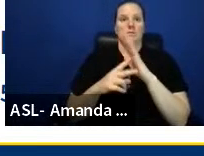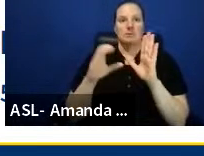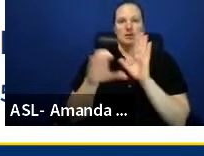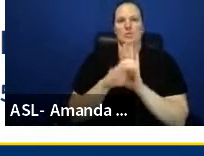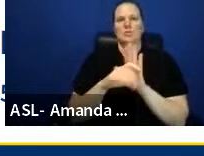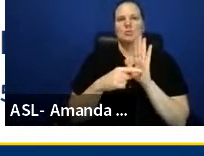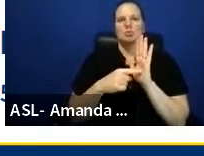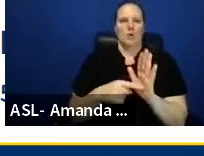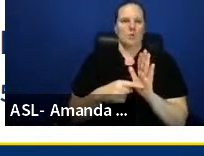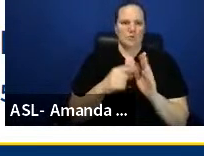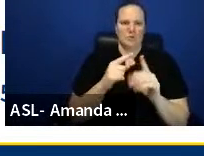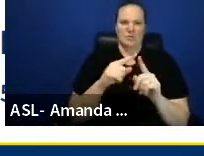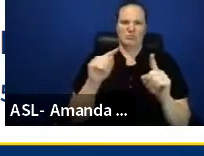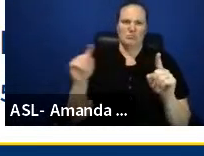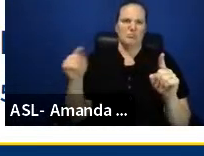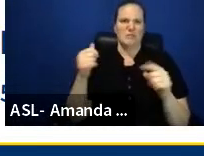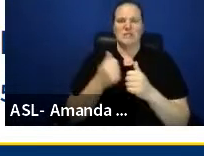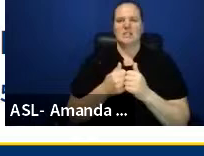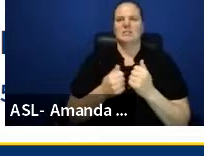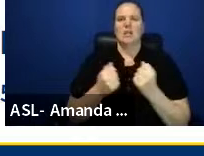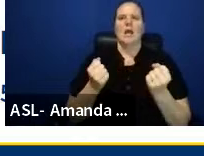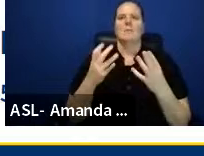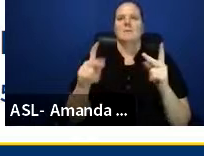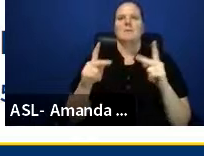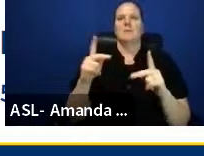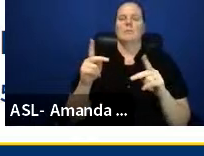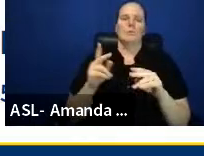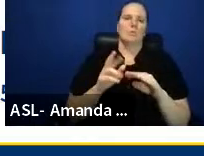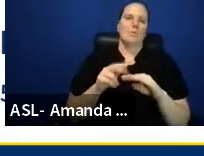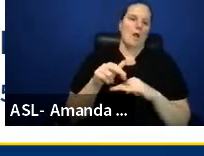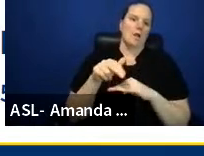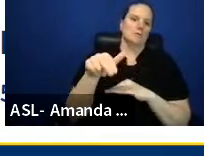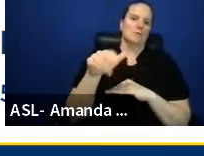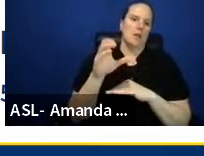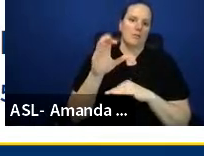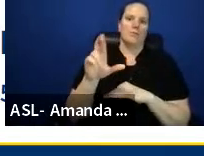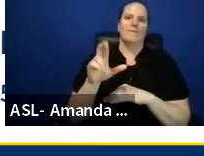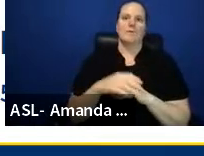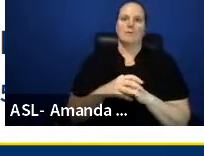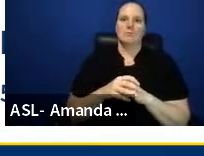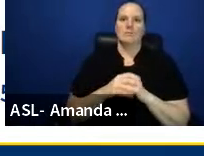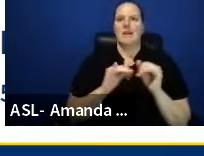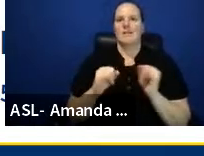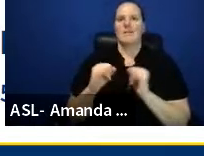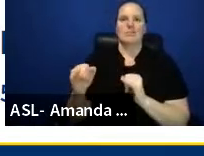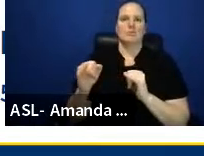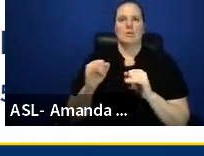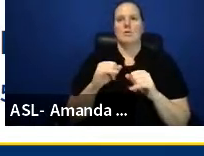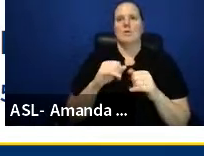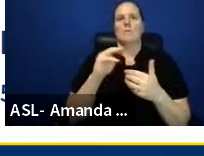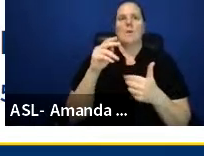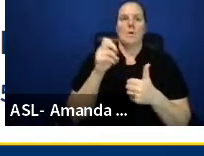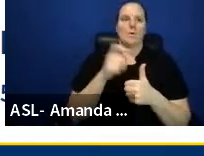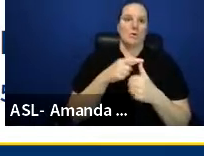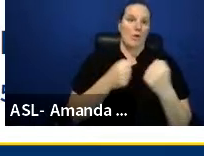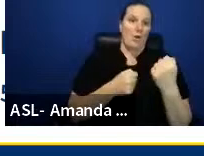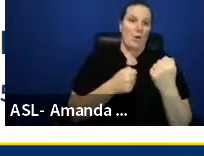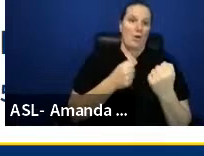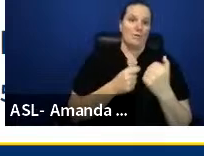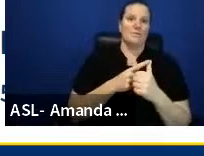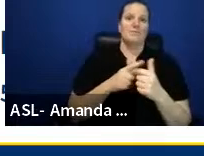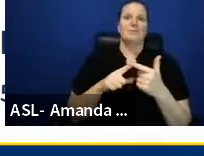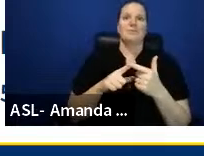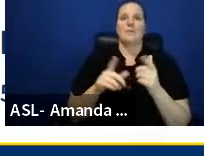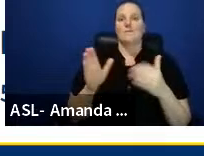of those, how many people are crossing the Columbia River by individual modes. So it covers vehicles,